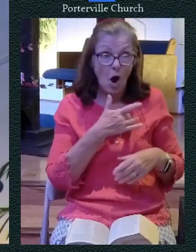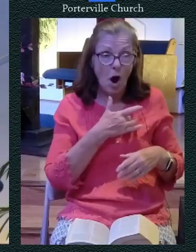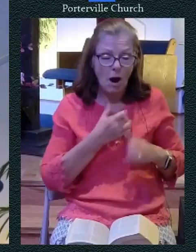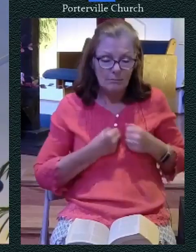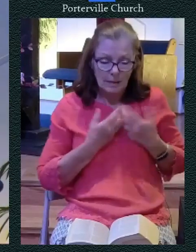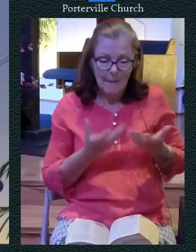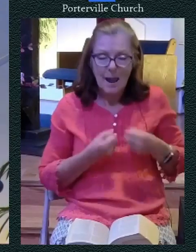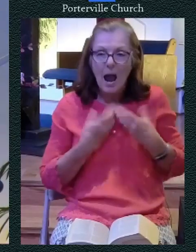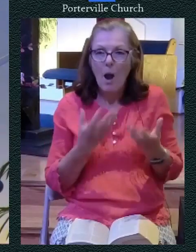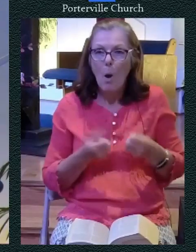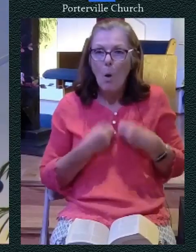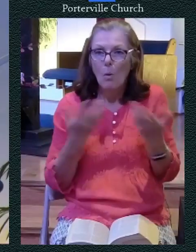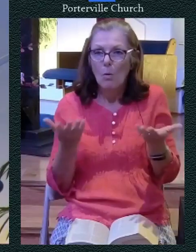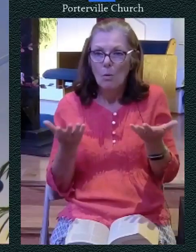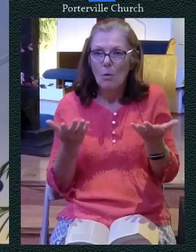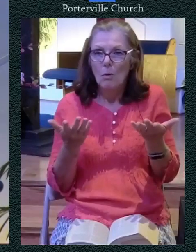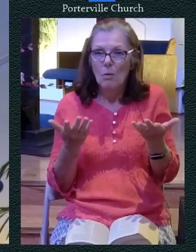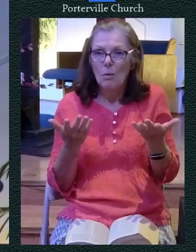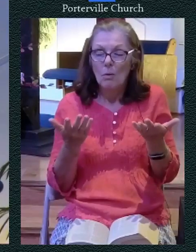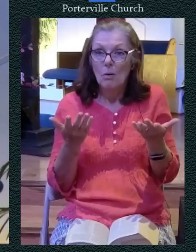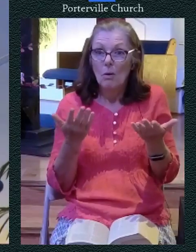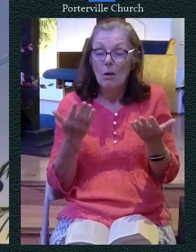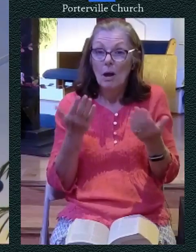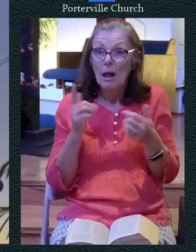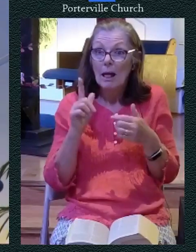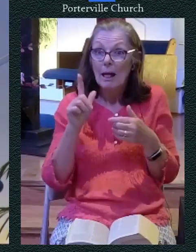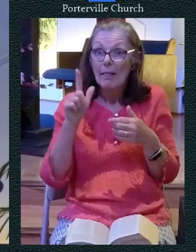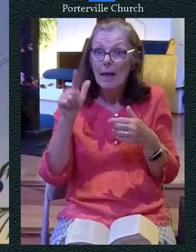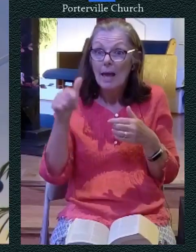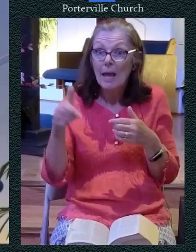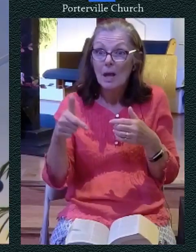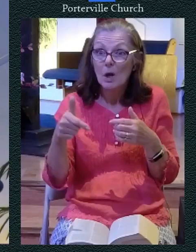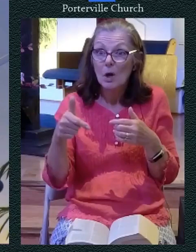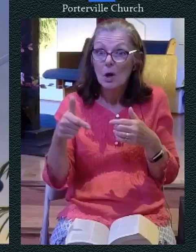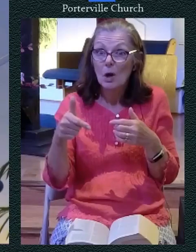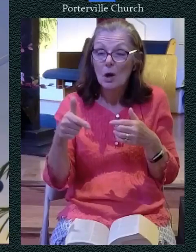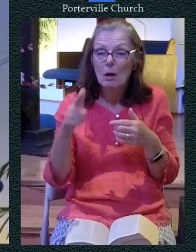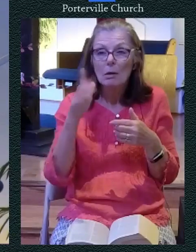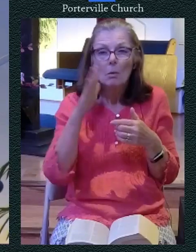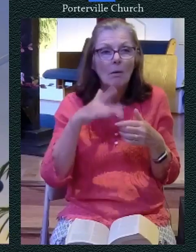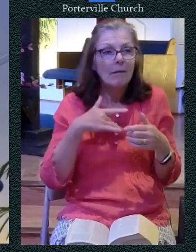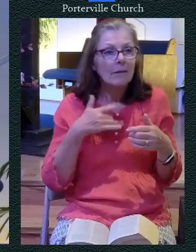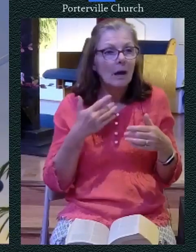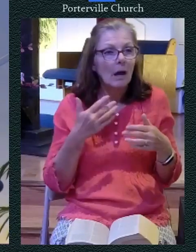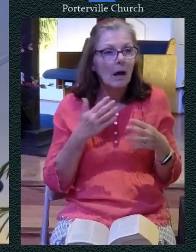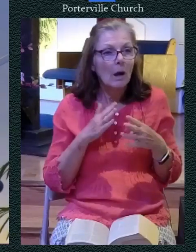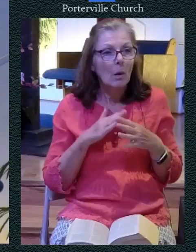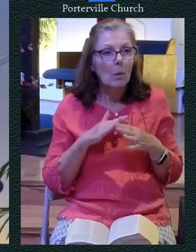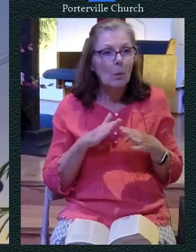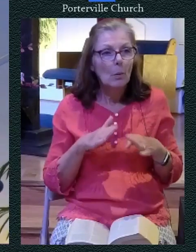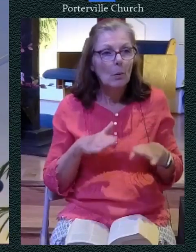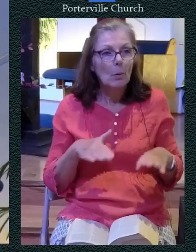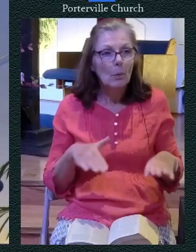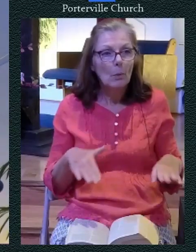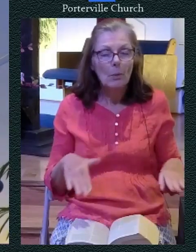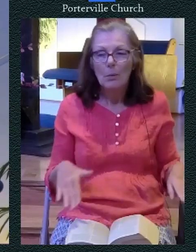Oh, afterwards yields the peaceful fruit of righteousness.